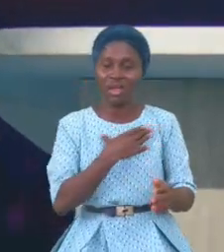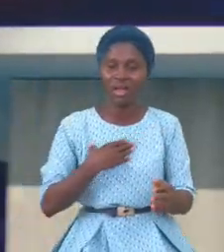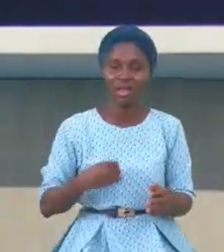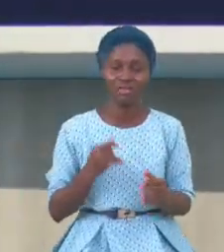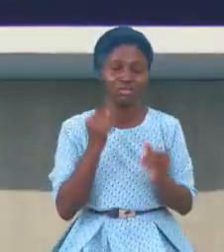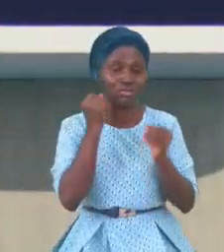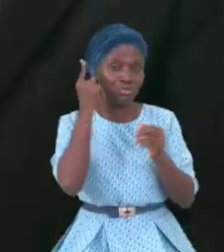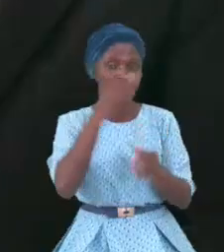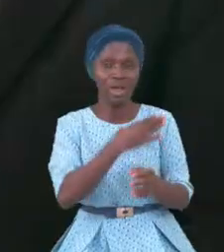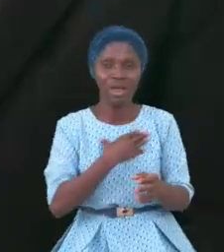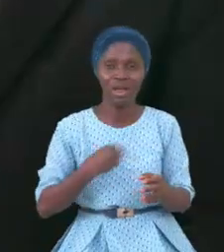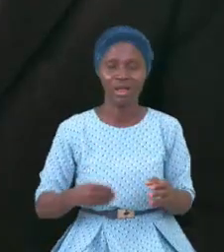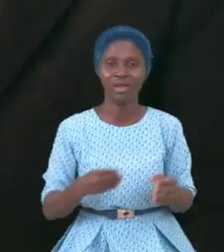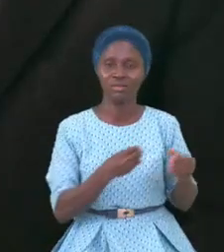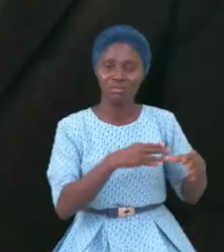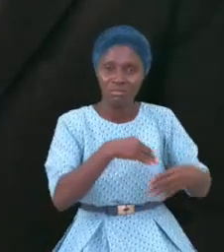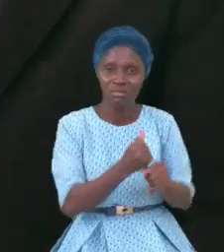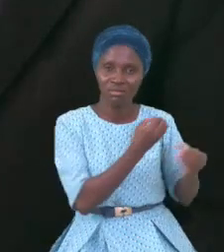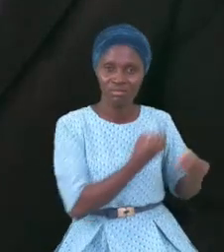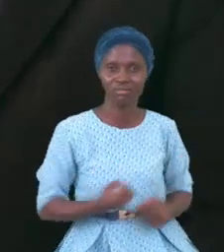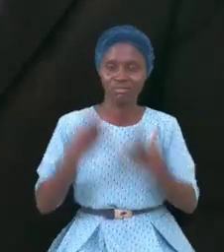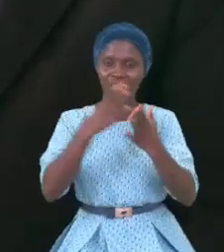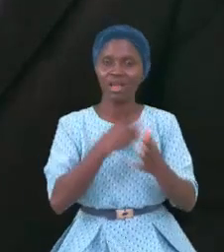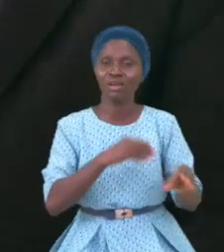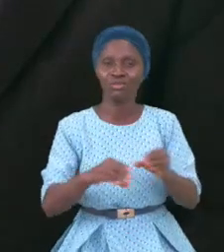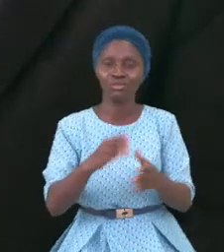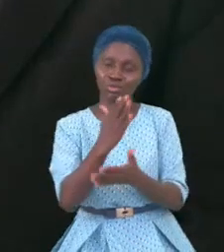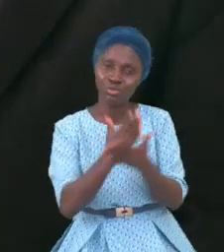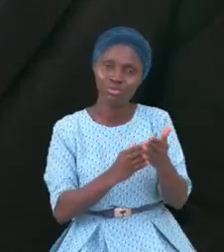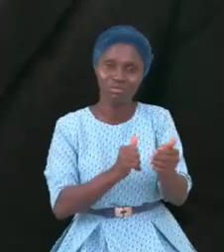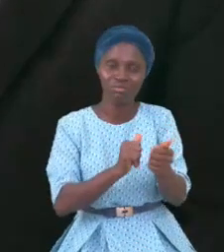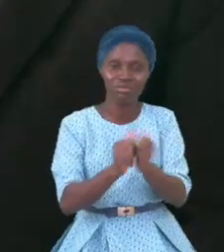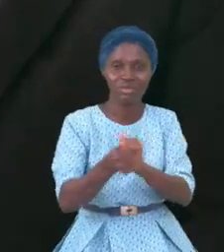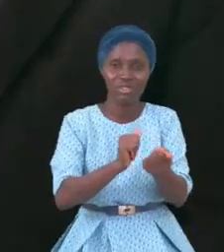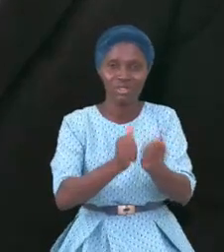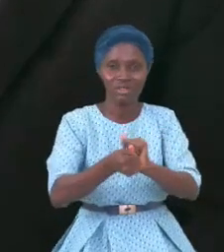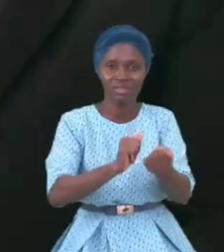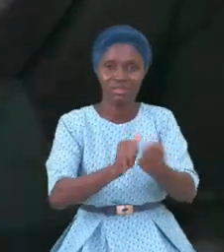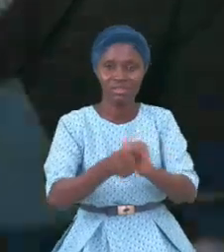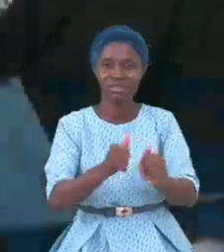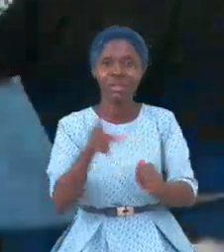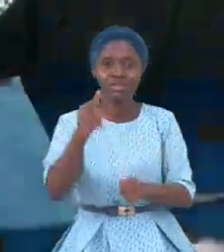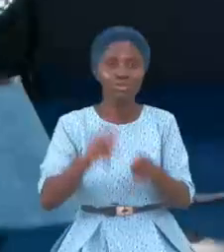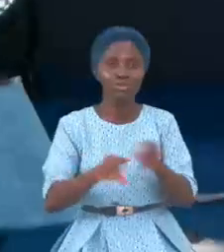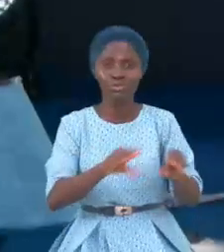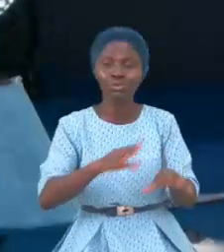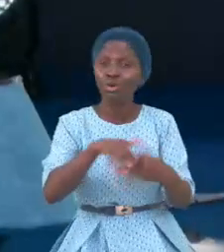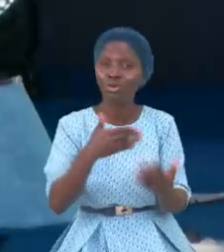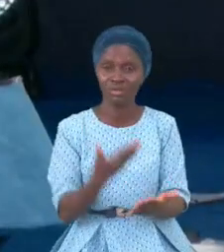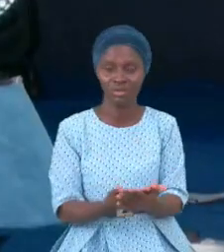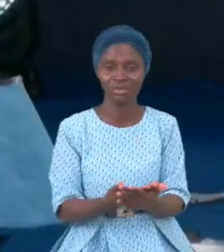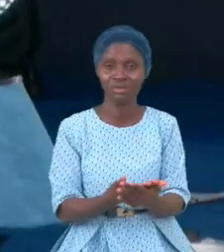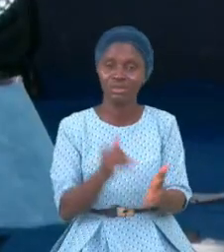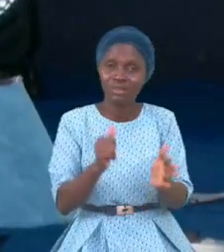you know, encouraging words in the Word of God and pray. You need to do all that because your heart, your mind